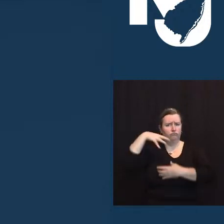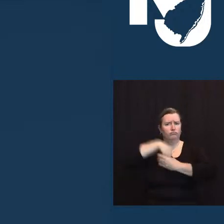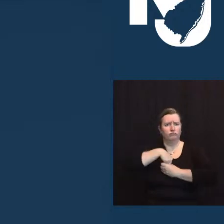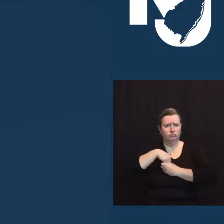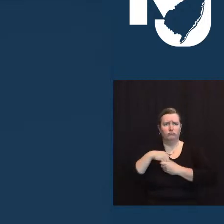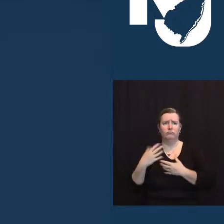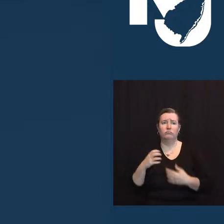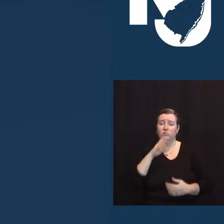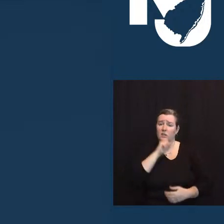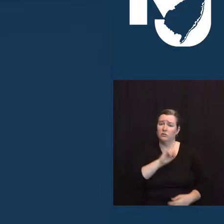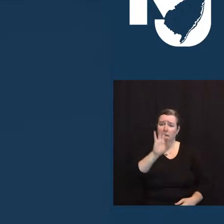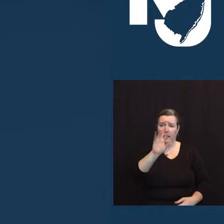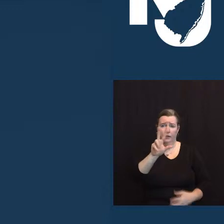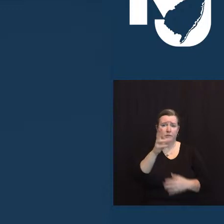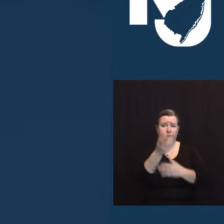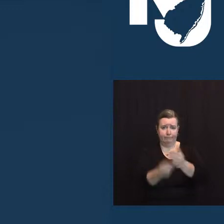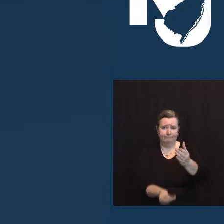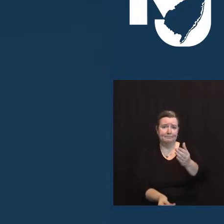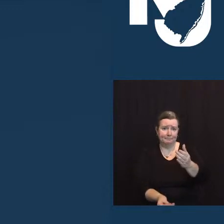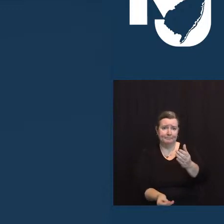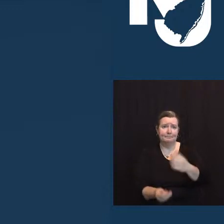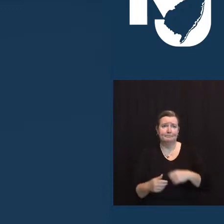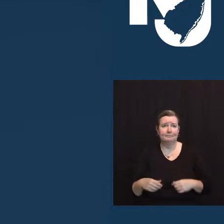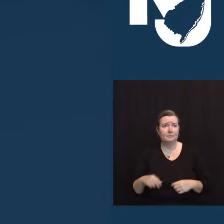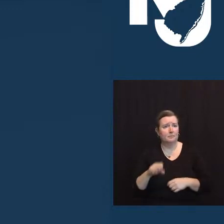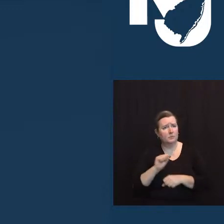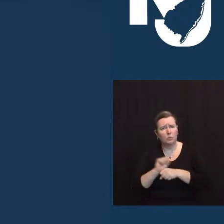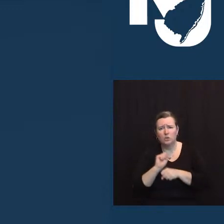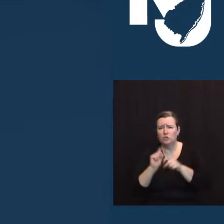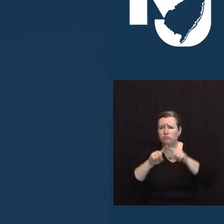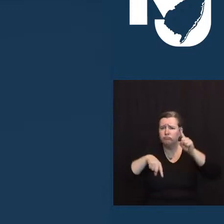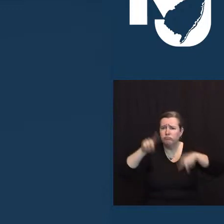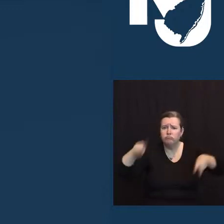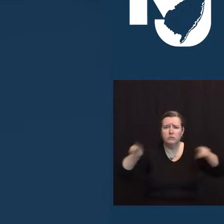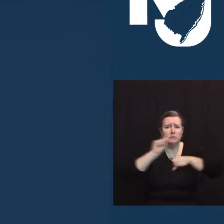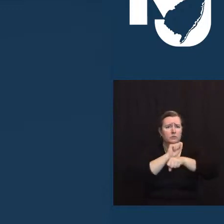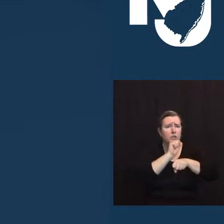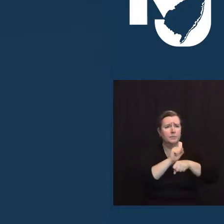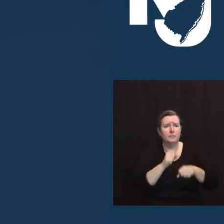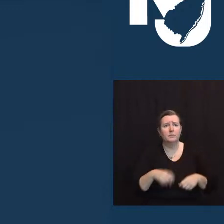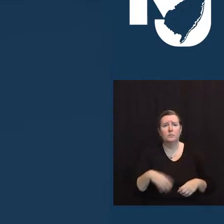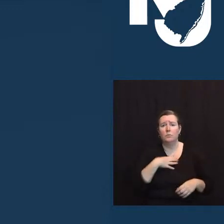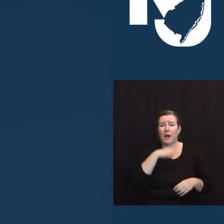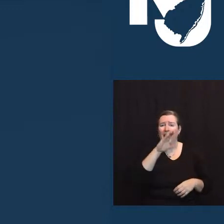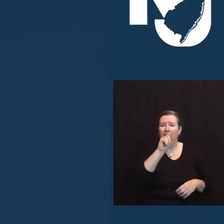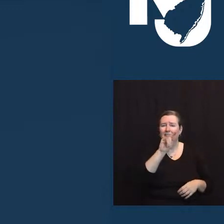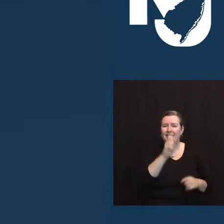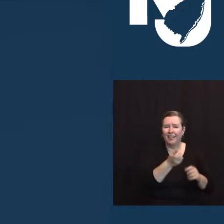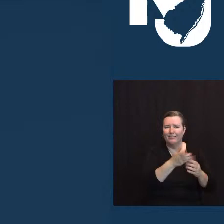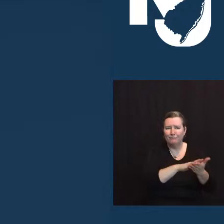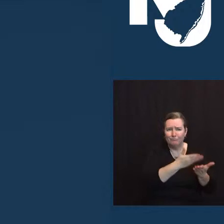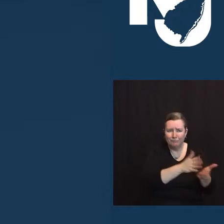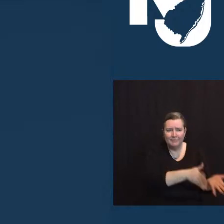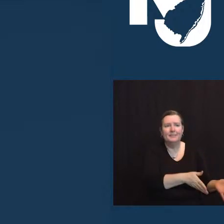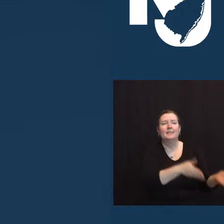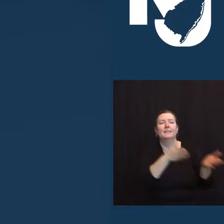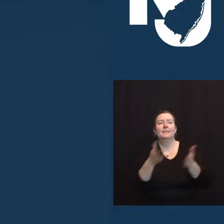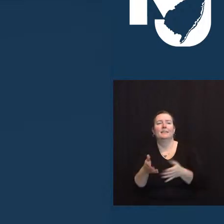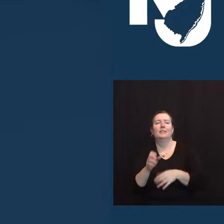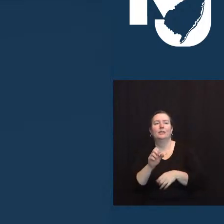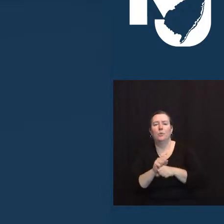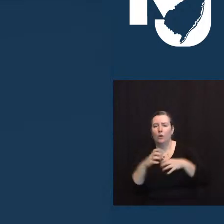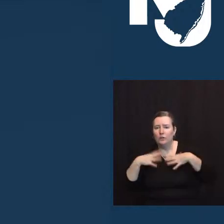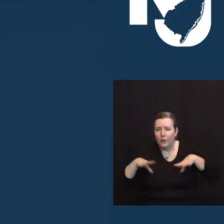years. He flipped burgers at a White Castle, worked at a clothing factory, carried 100-pound feed bags